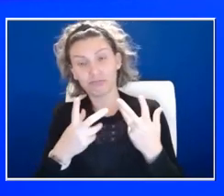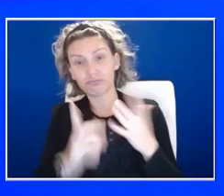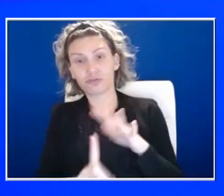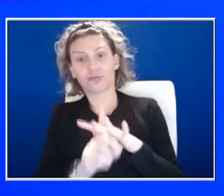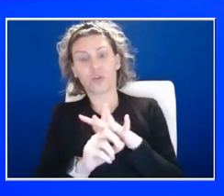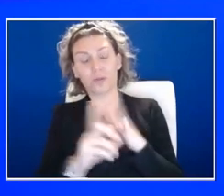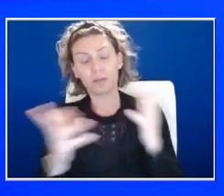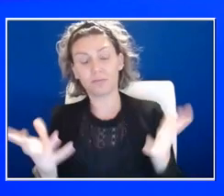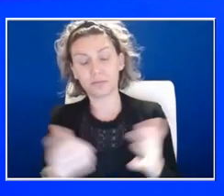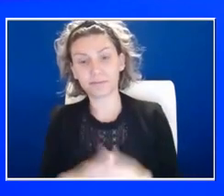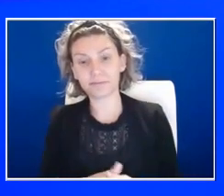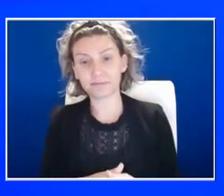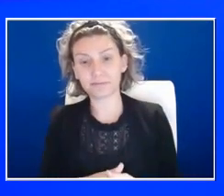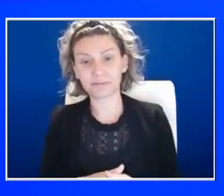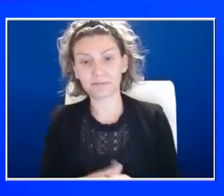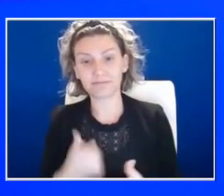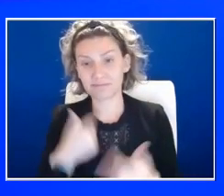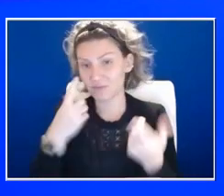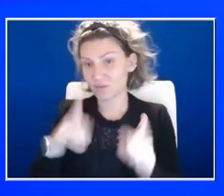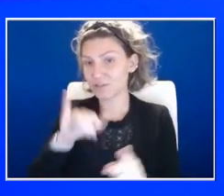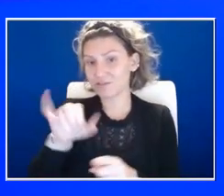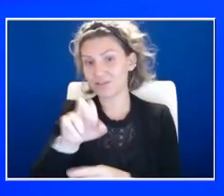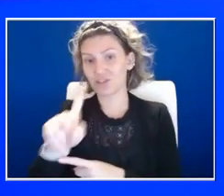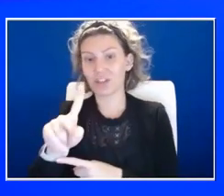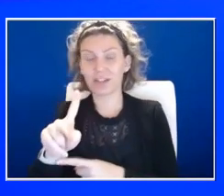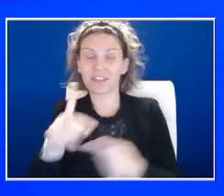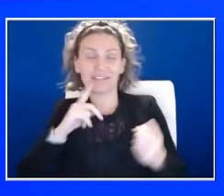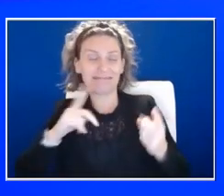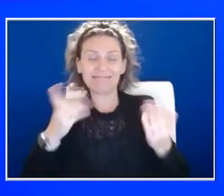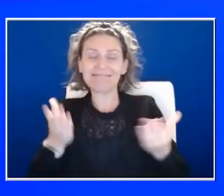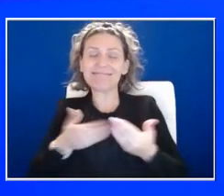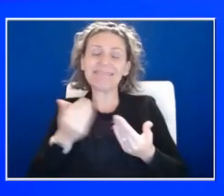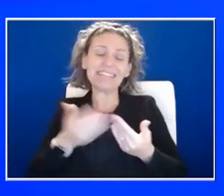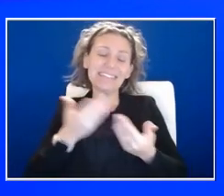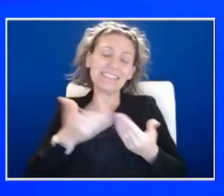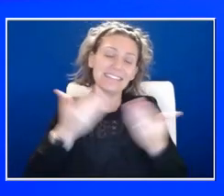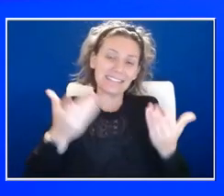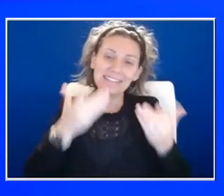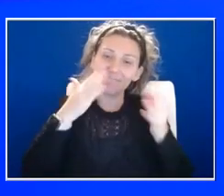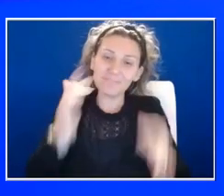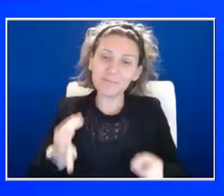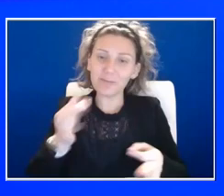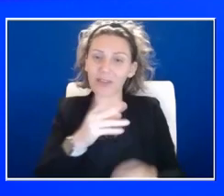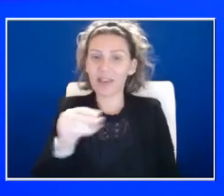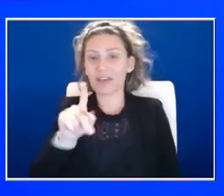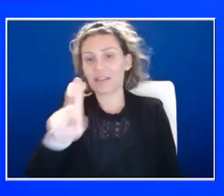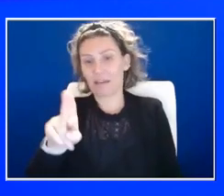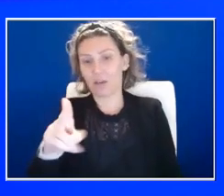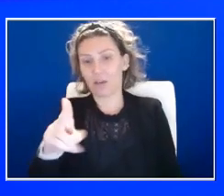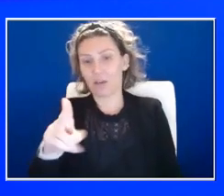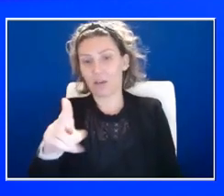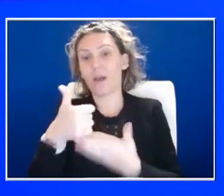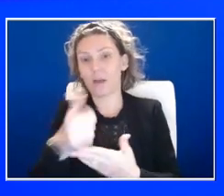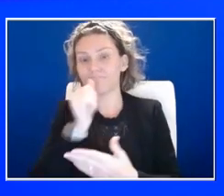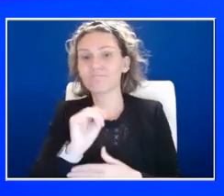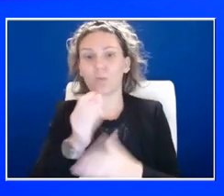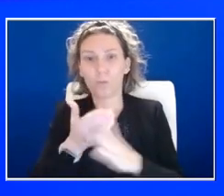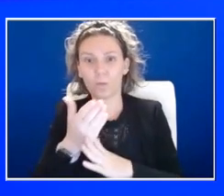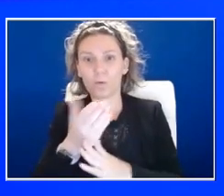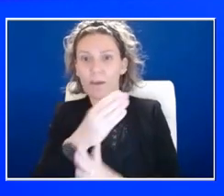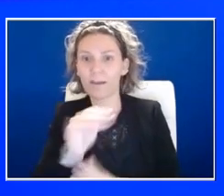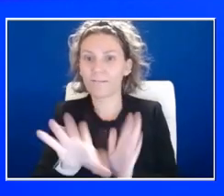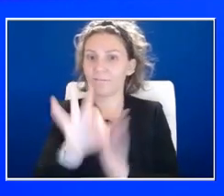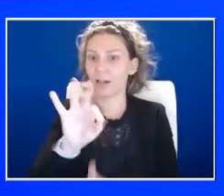I agree with Jack, it's a no-brainer, and KU has helped us get through this and find Jennifer McCray, our mm-hmm.